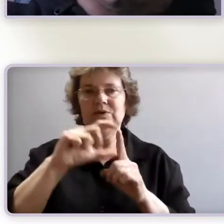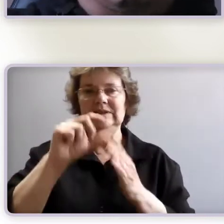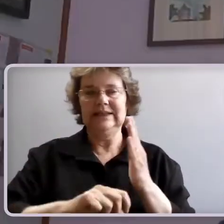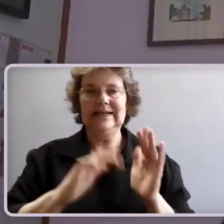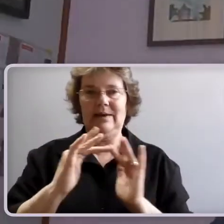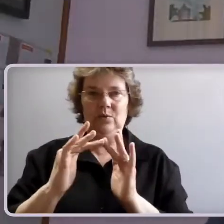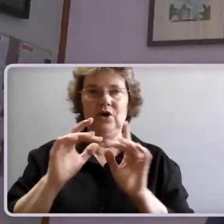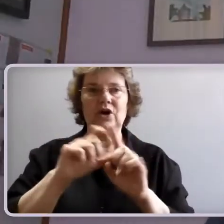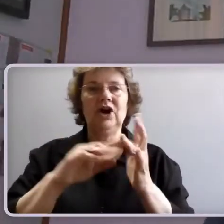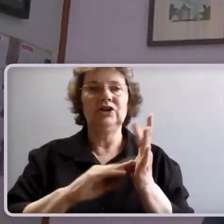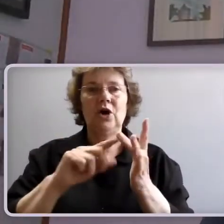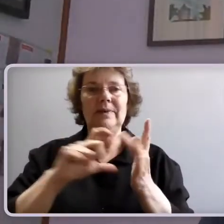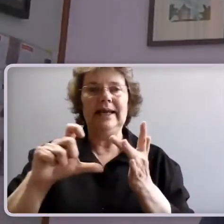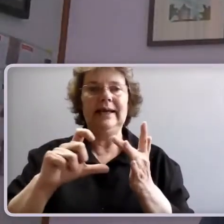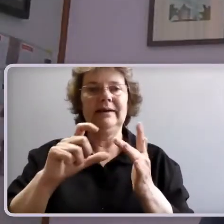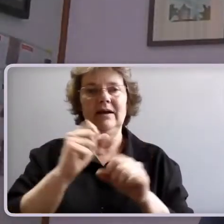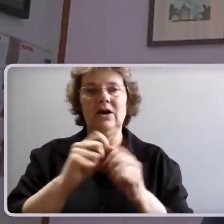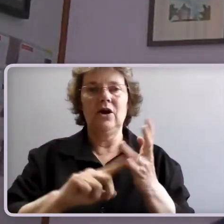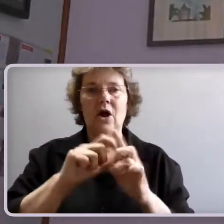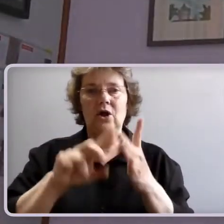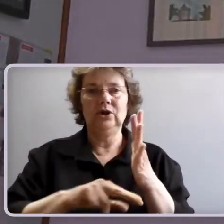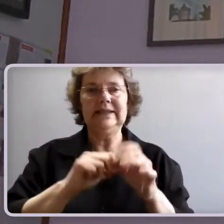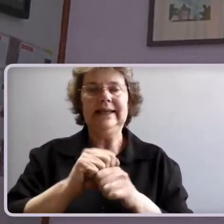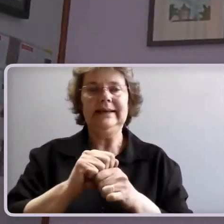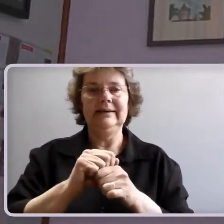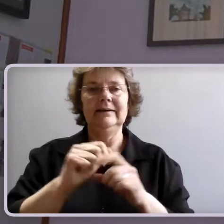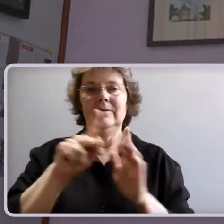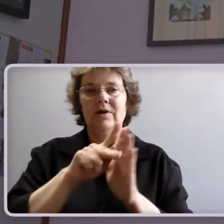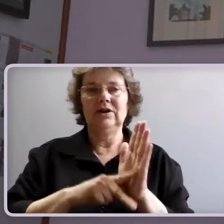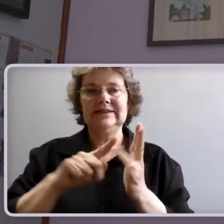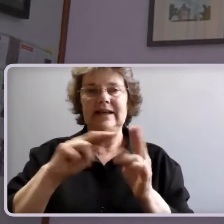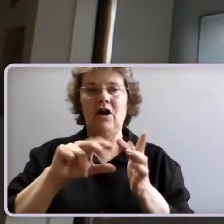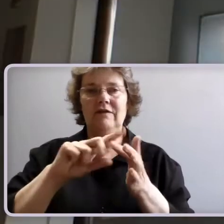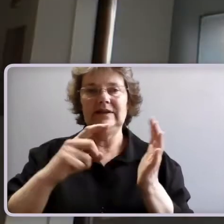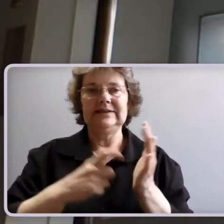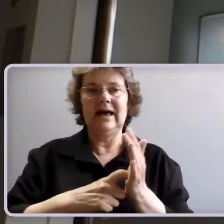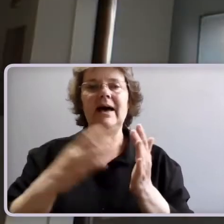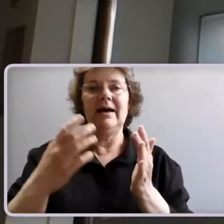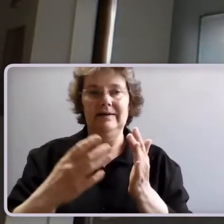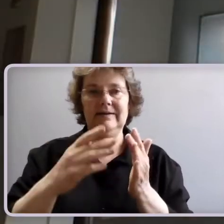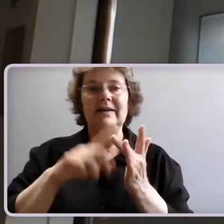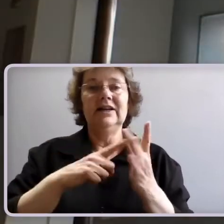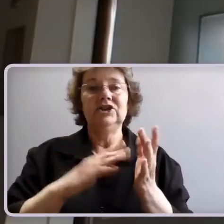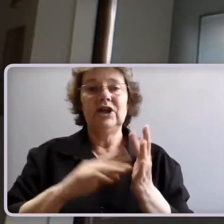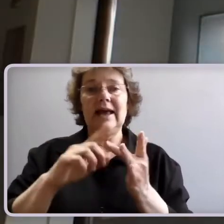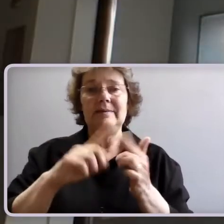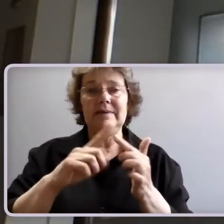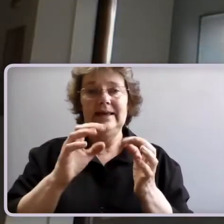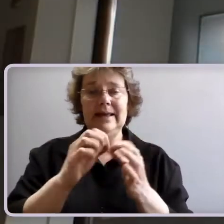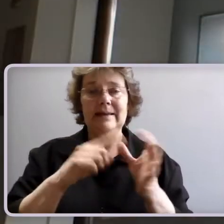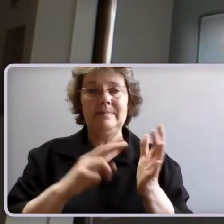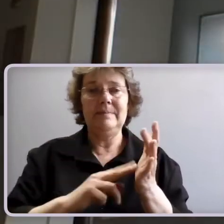Golding, who's the Policy Officer at the National Ethnic Disability Alliance. Jamie Bannister, who's the Communications Manager at